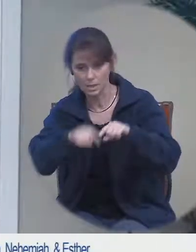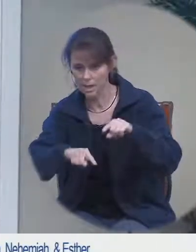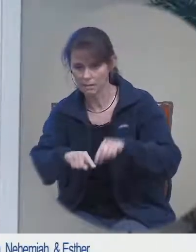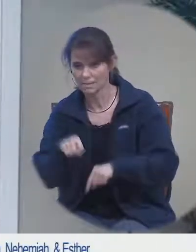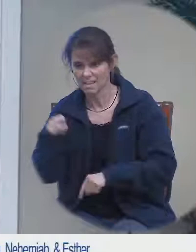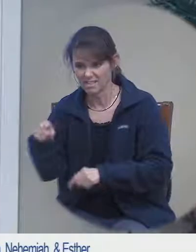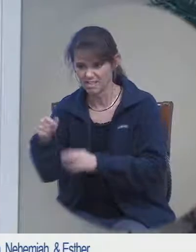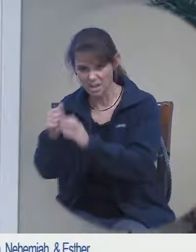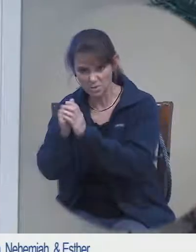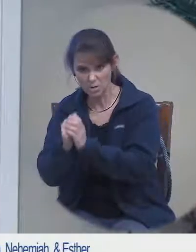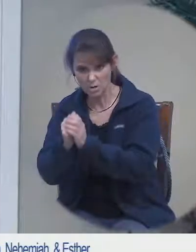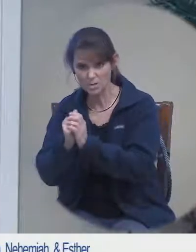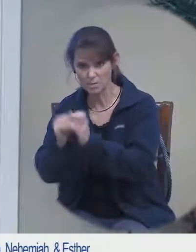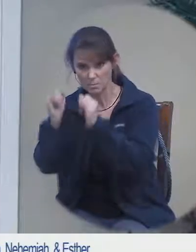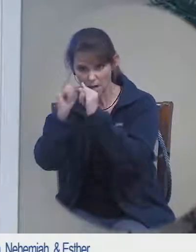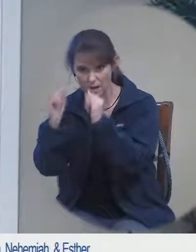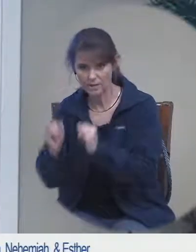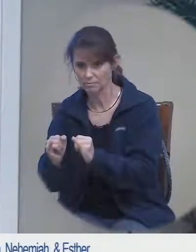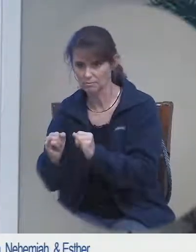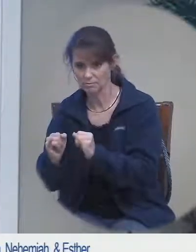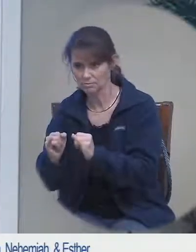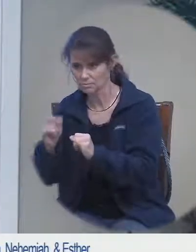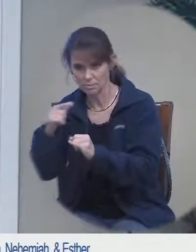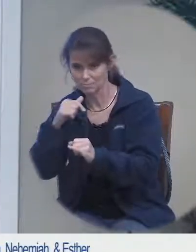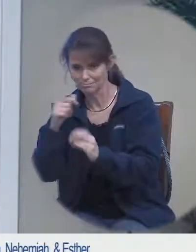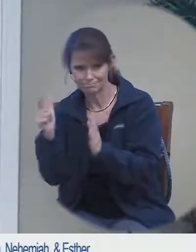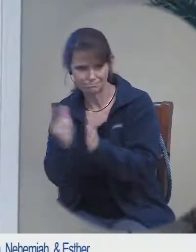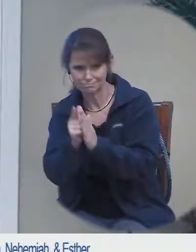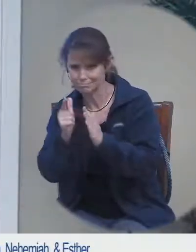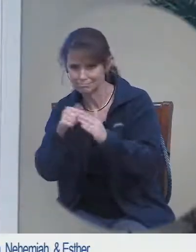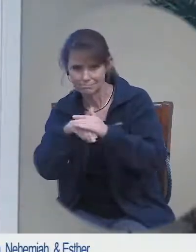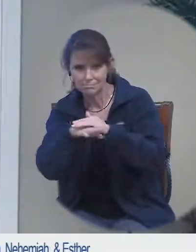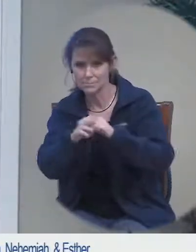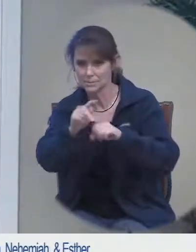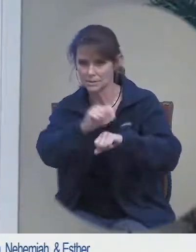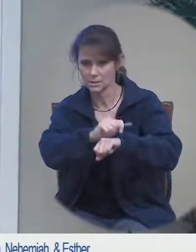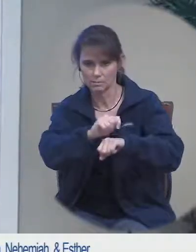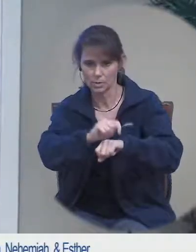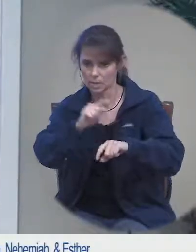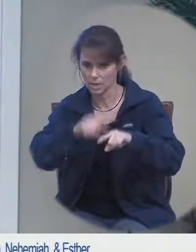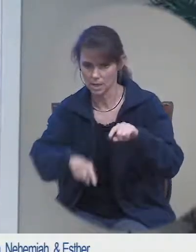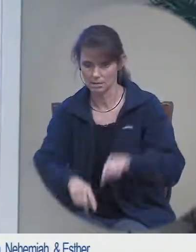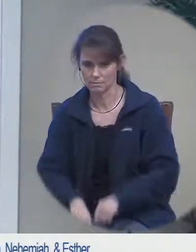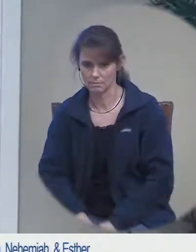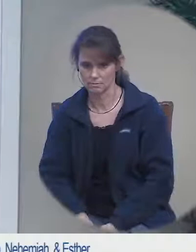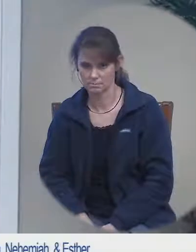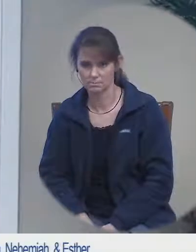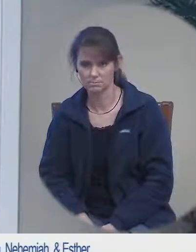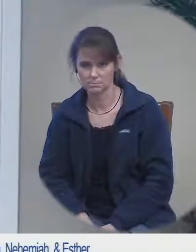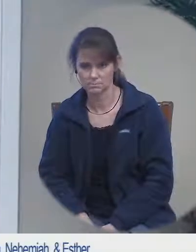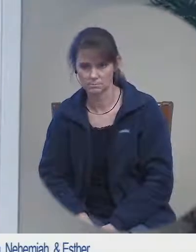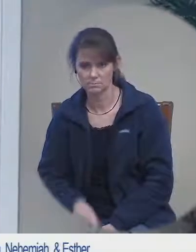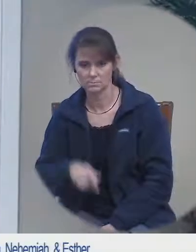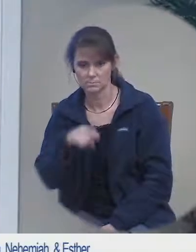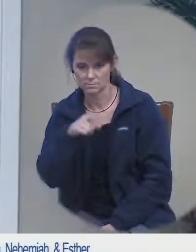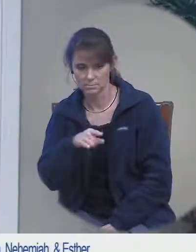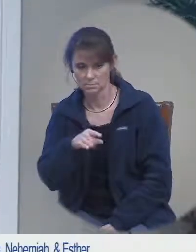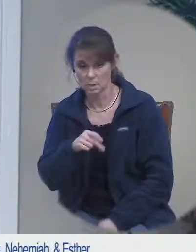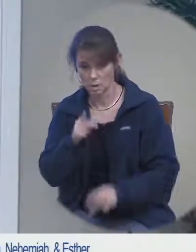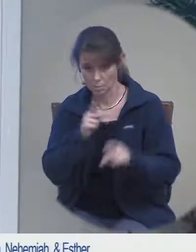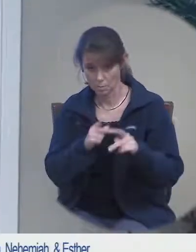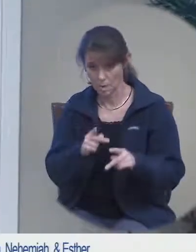Balaam against them to curse them. However, our God turned the curse into a blessing. So when they heard the law,